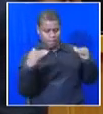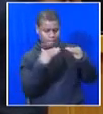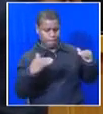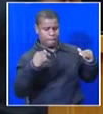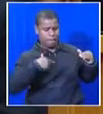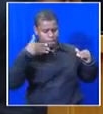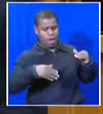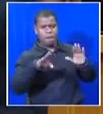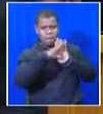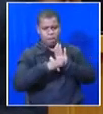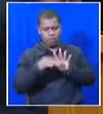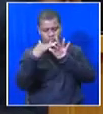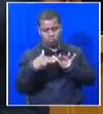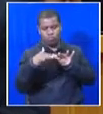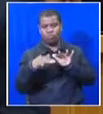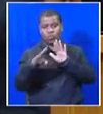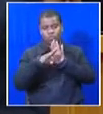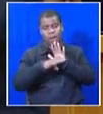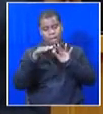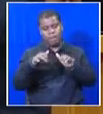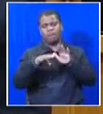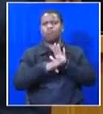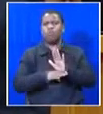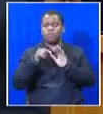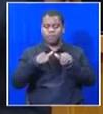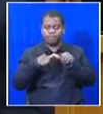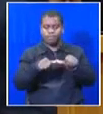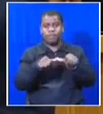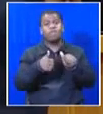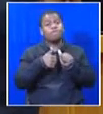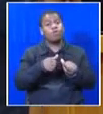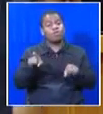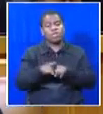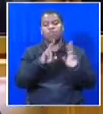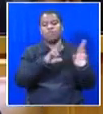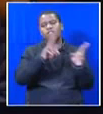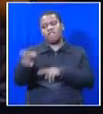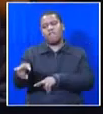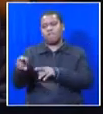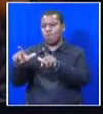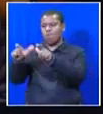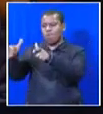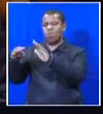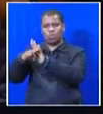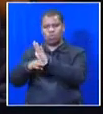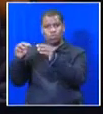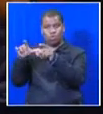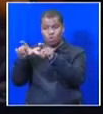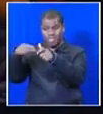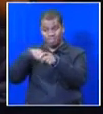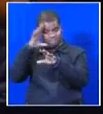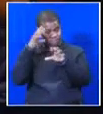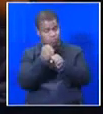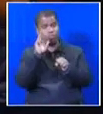rulings of this House and get the member to withdraw it and refer it to the Rules Committee. Honourable member, please take your seat. I told you